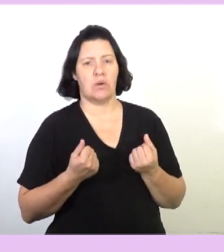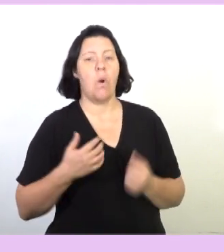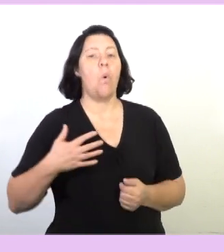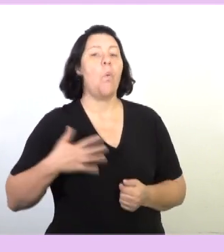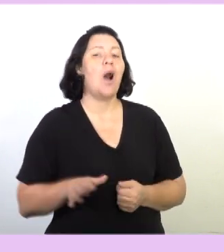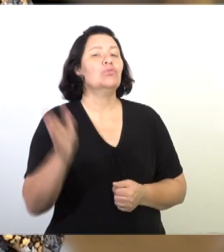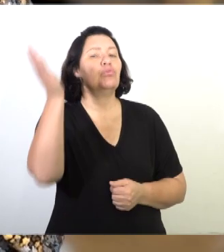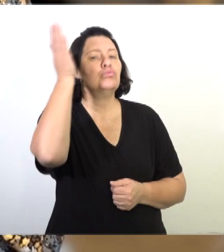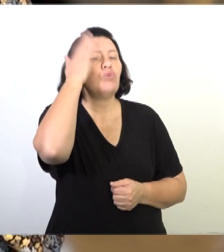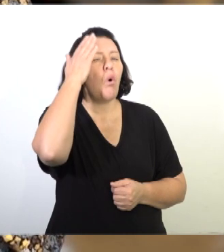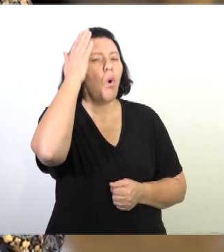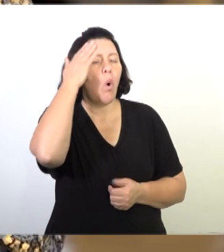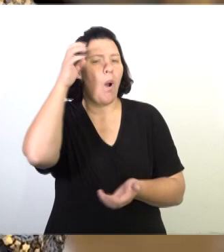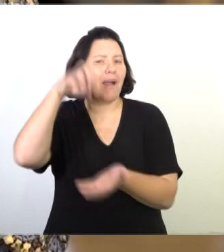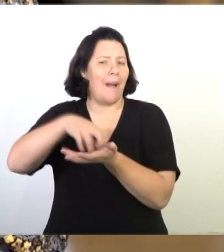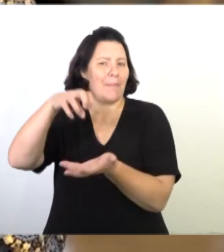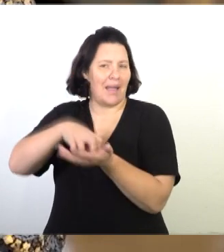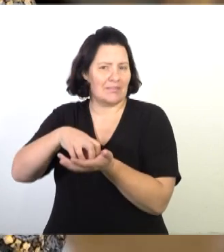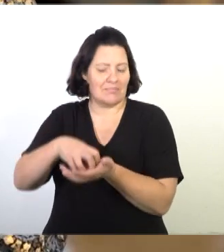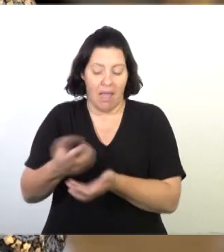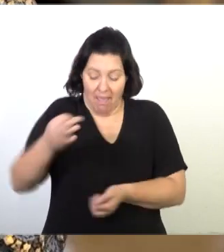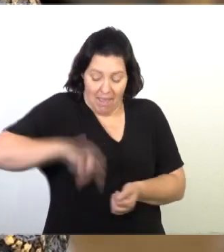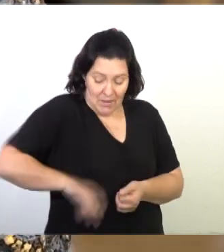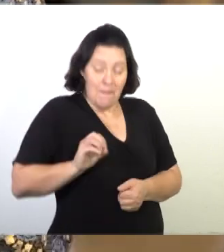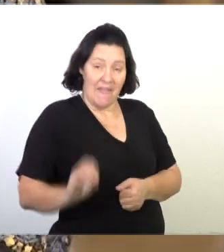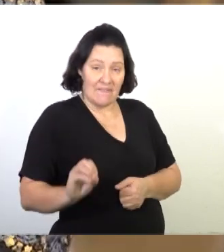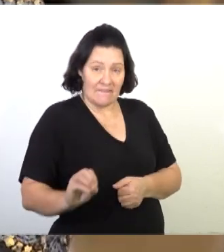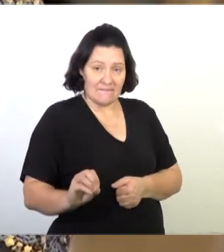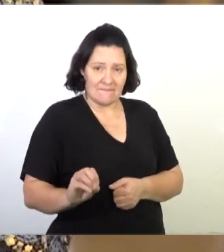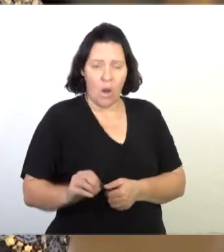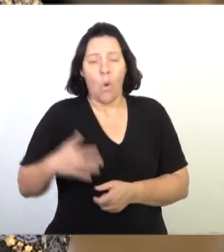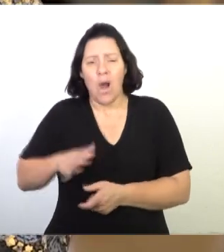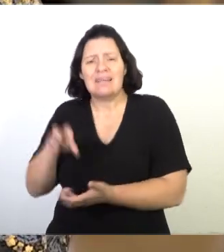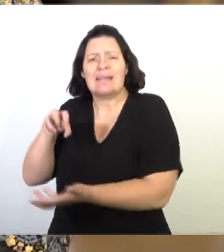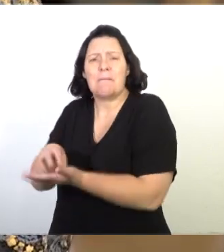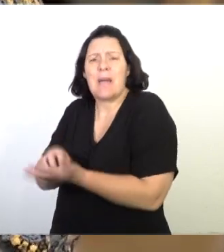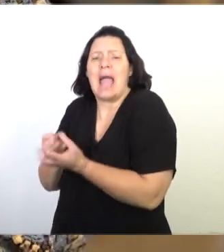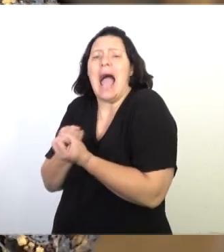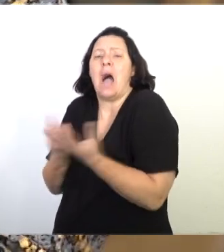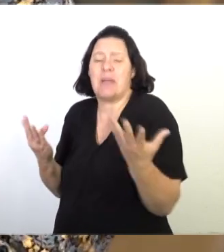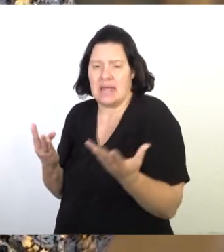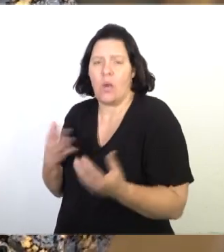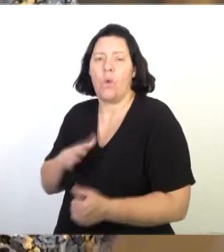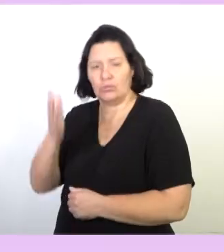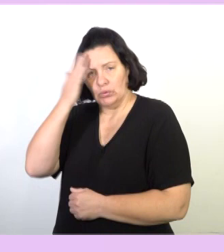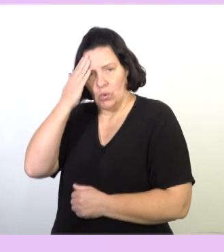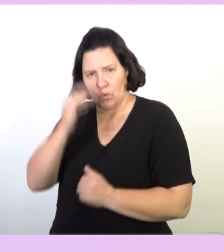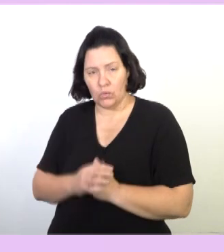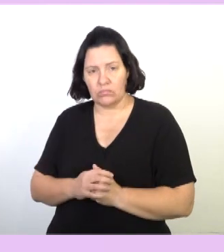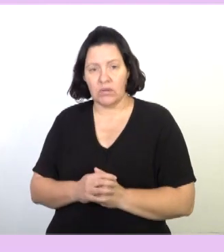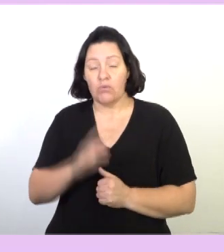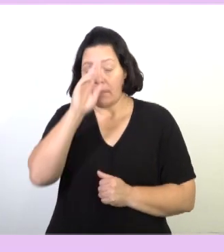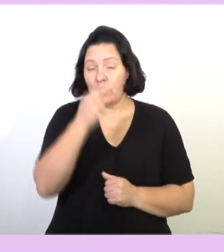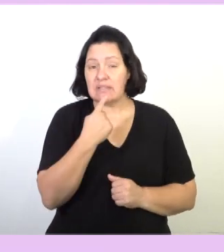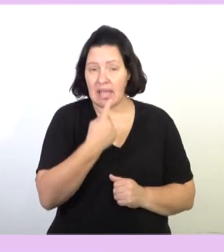we are looking for. We're not looking for the income. We have the income. We are looking for the number of cupcakes. From the formula,